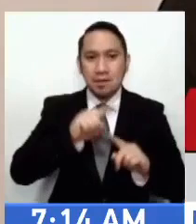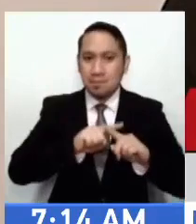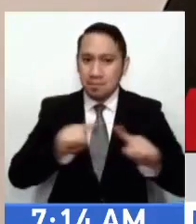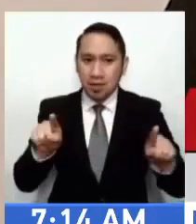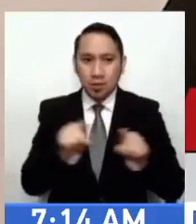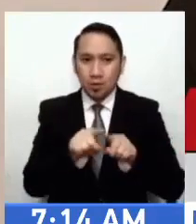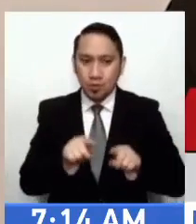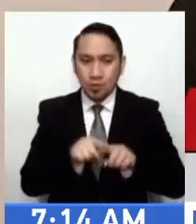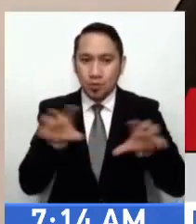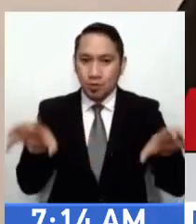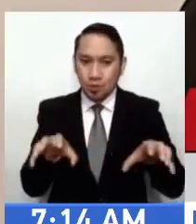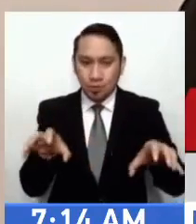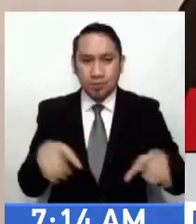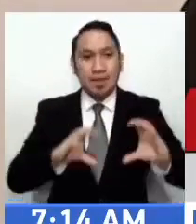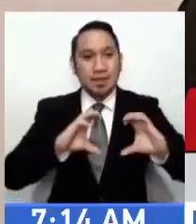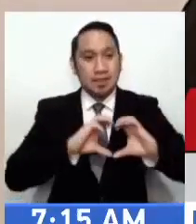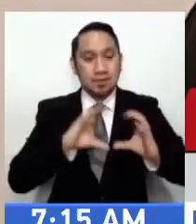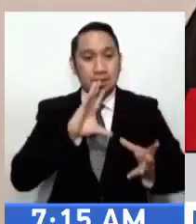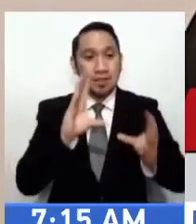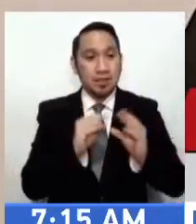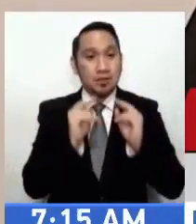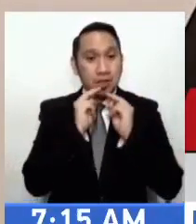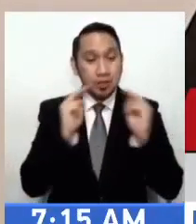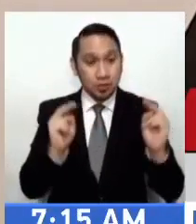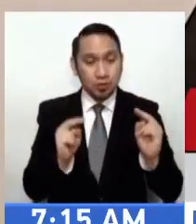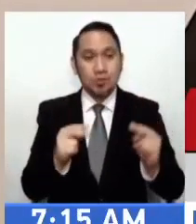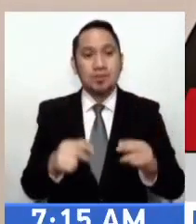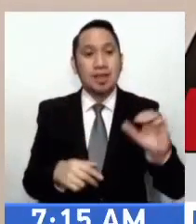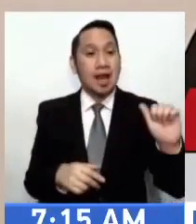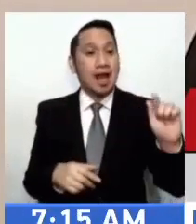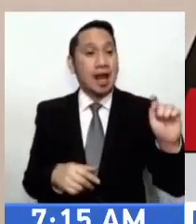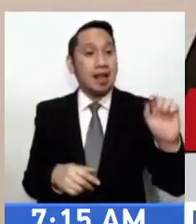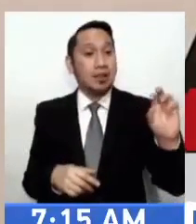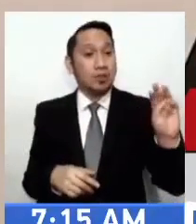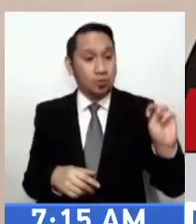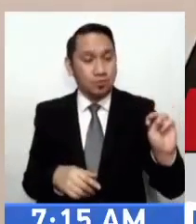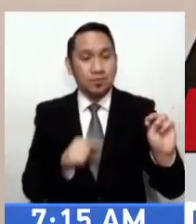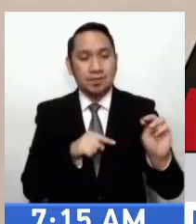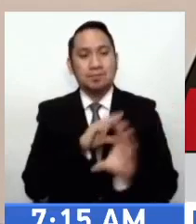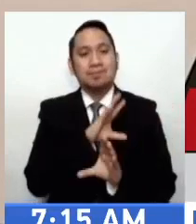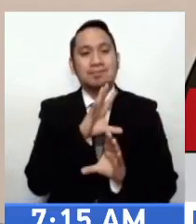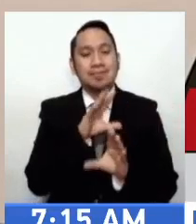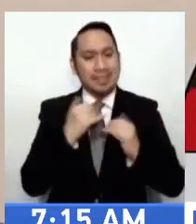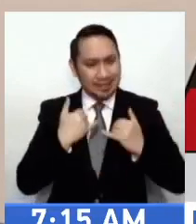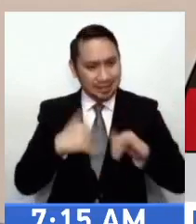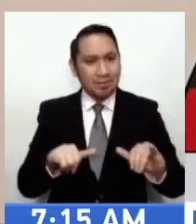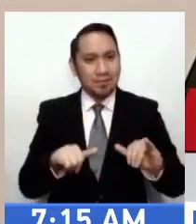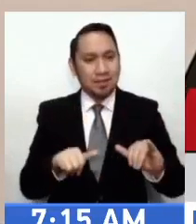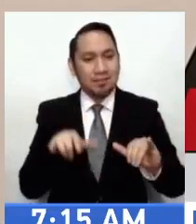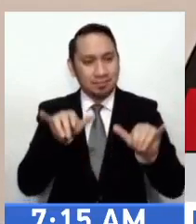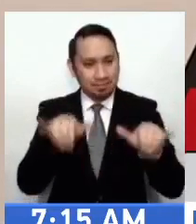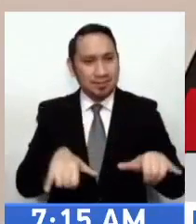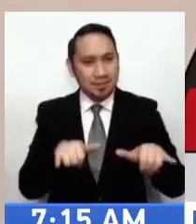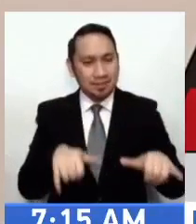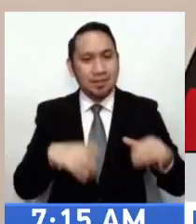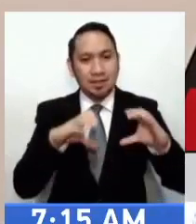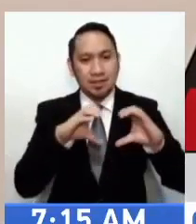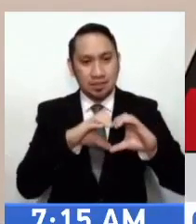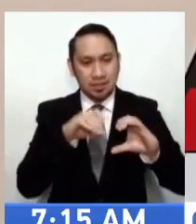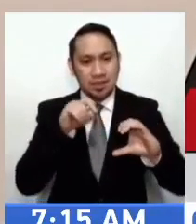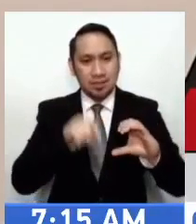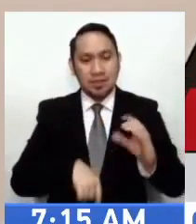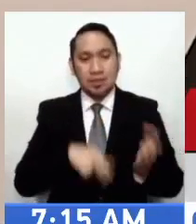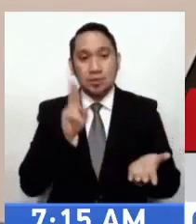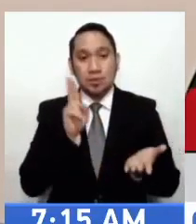very happy that Atom is again, no, part of us. This contract signing, it also